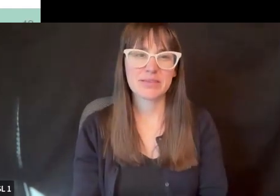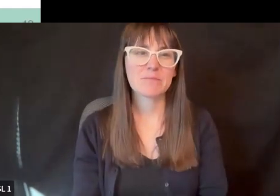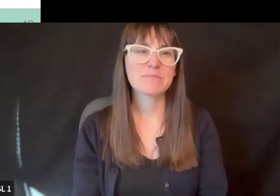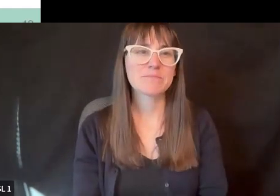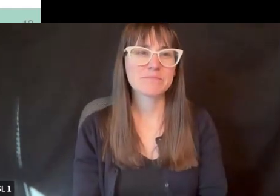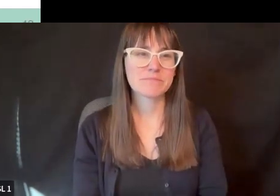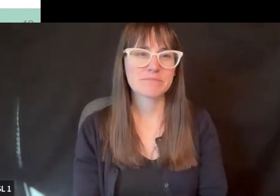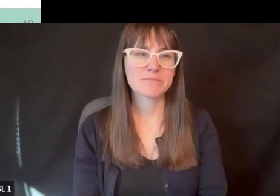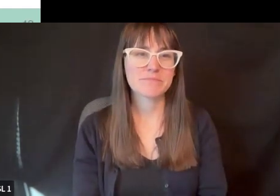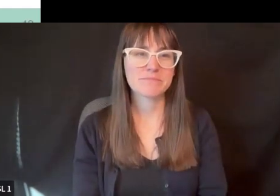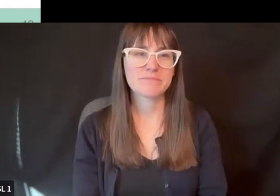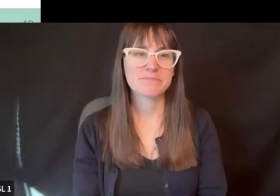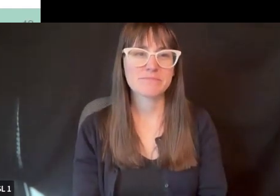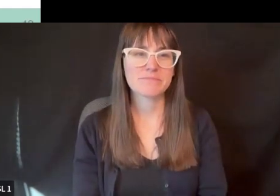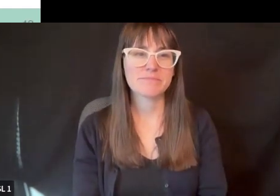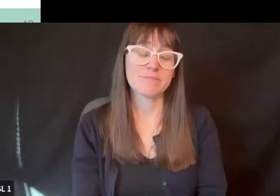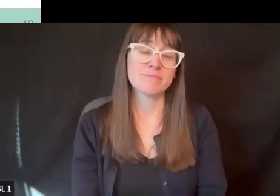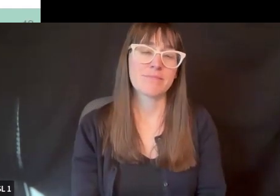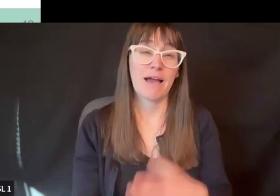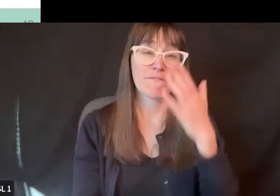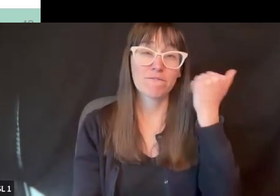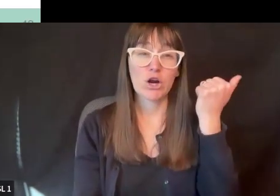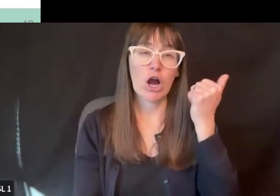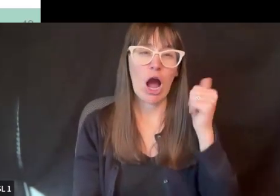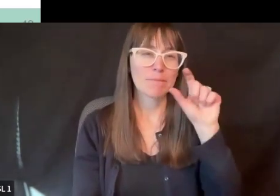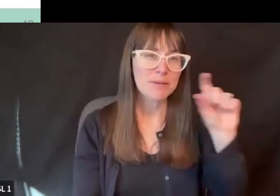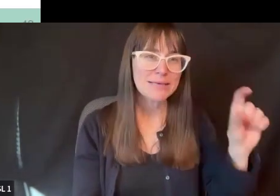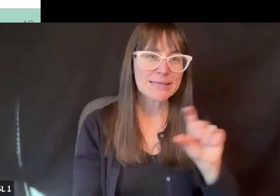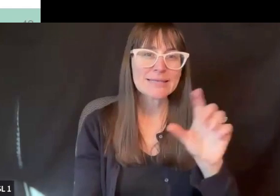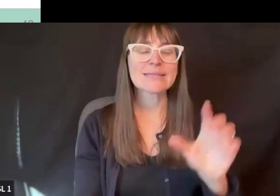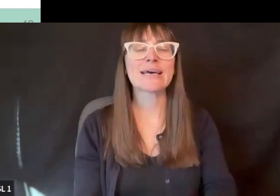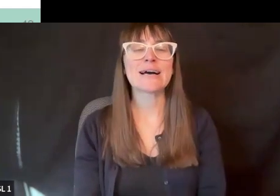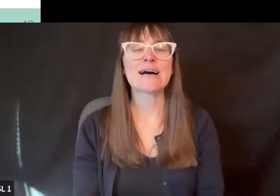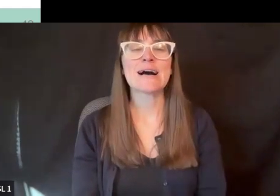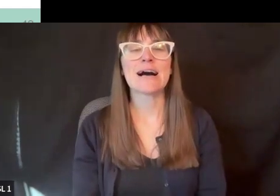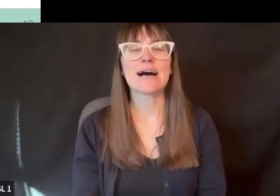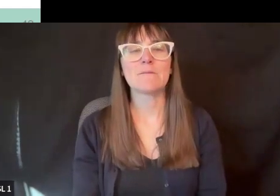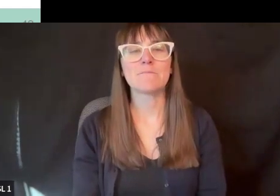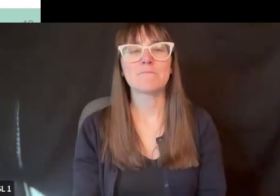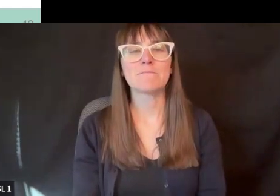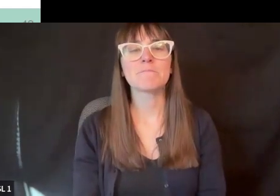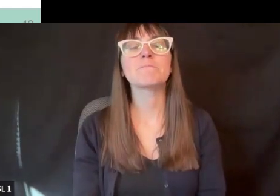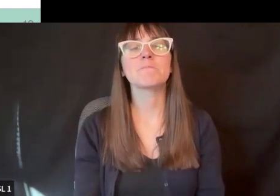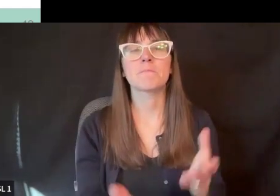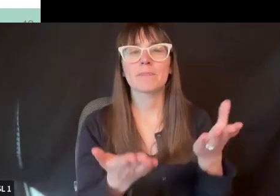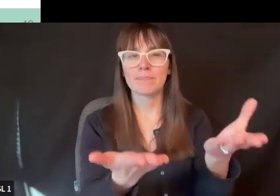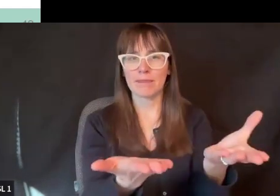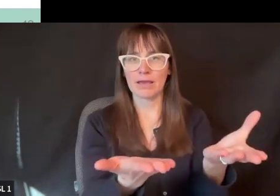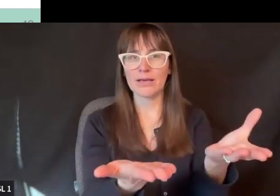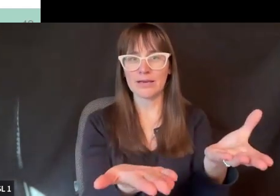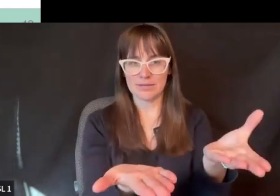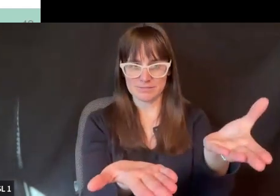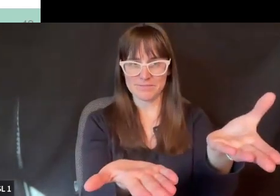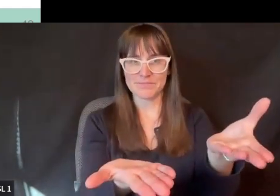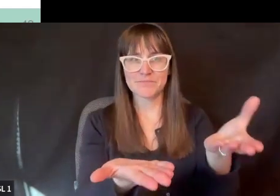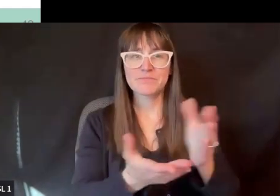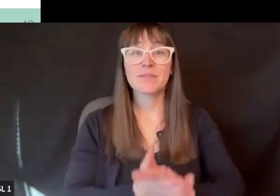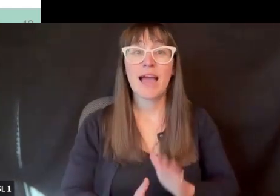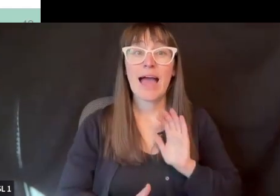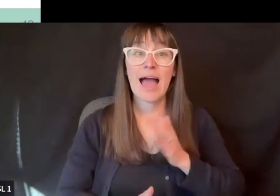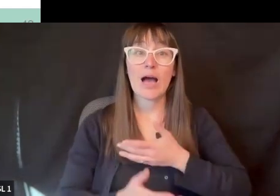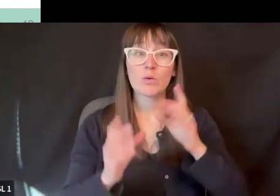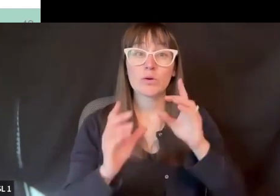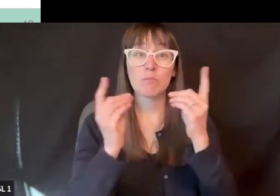So next slide. I forgot they were in pieces. One more. There we go. So the vision